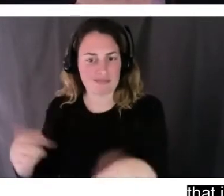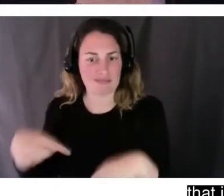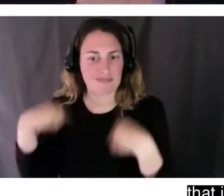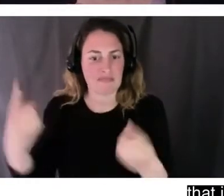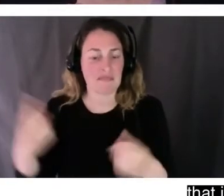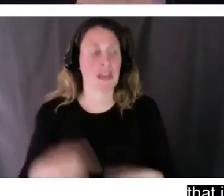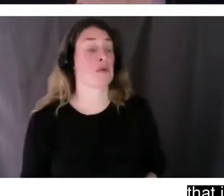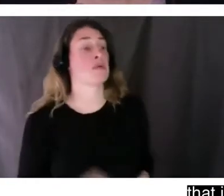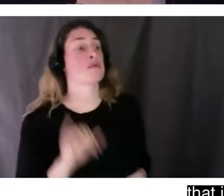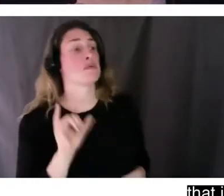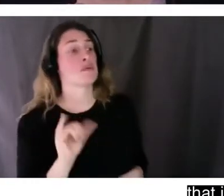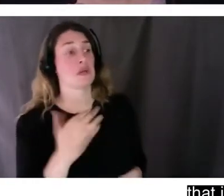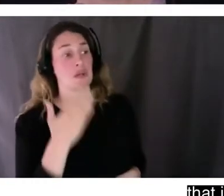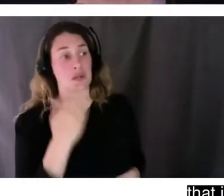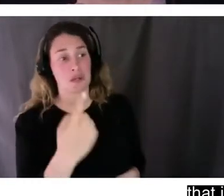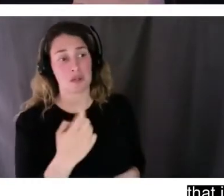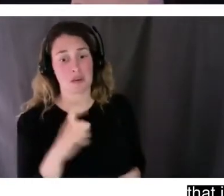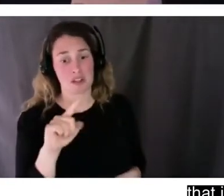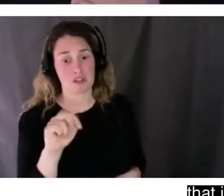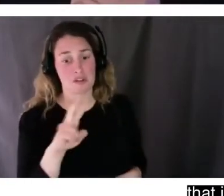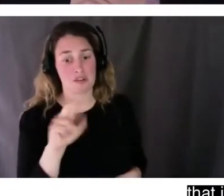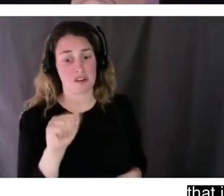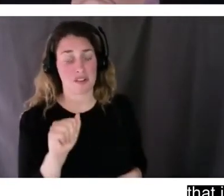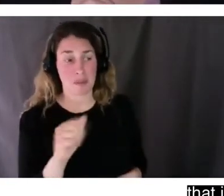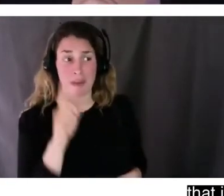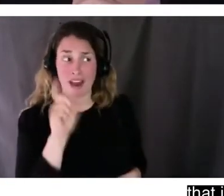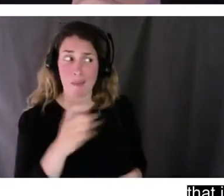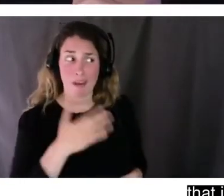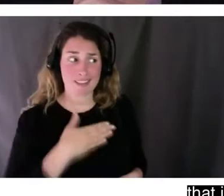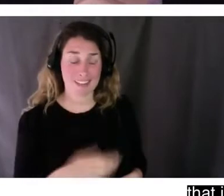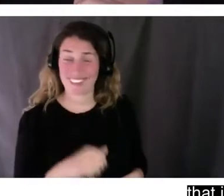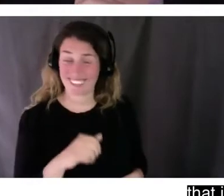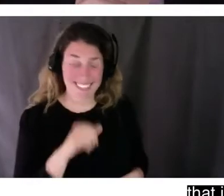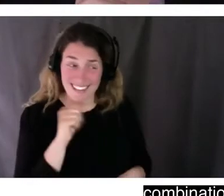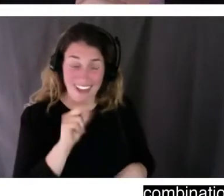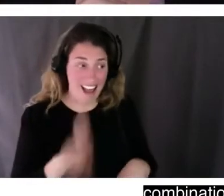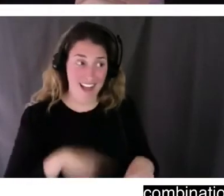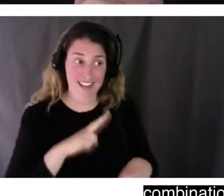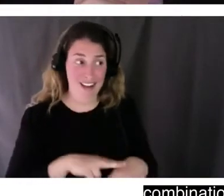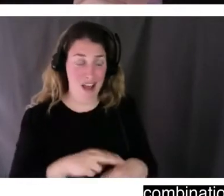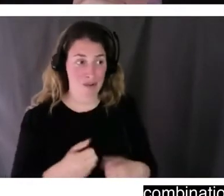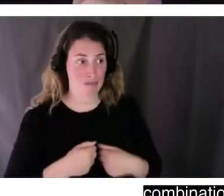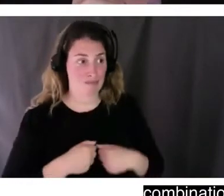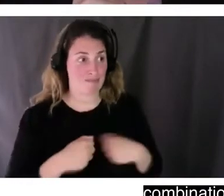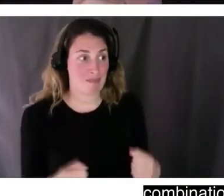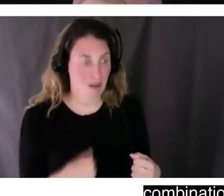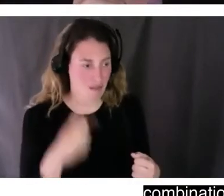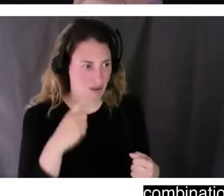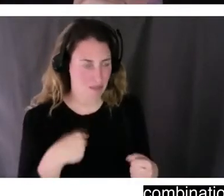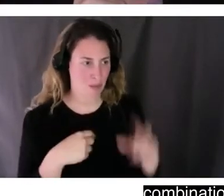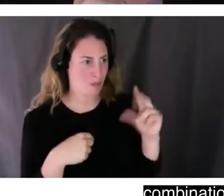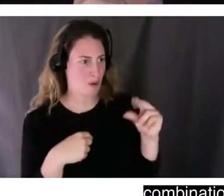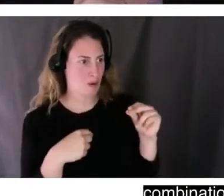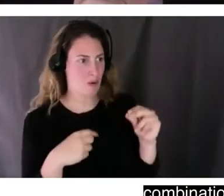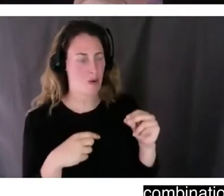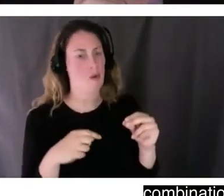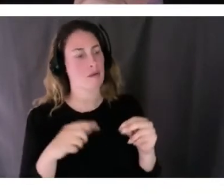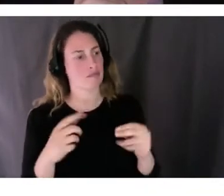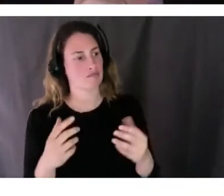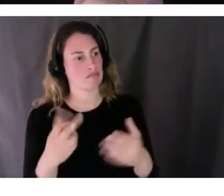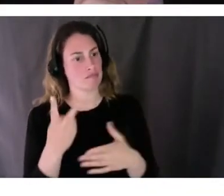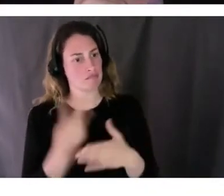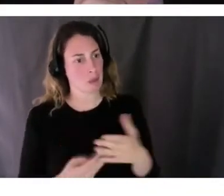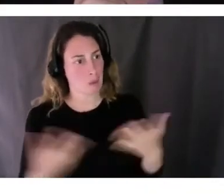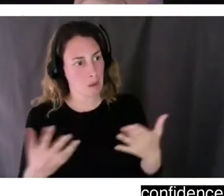saying that it's not natural. It's a combination, I think, of hard work,